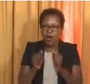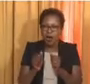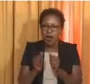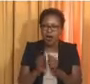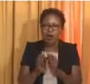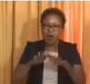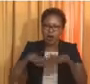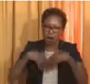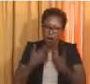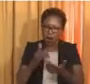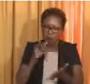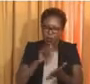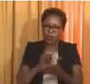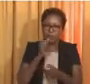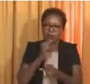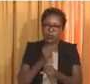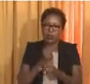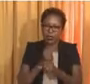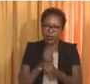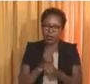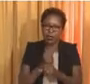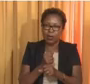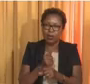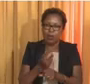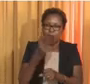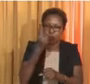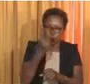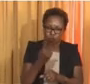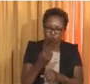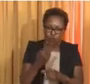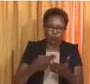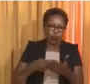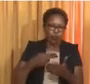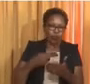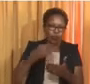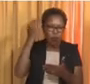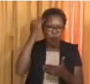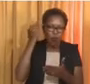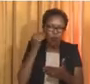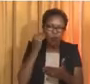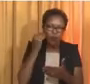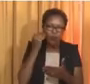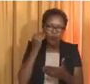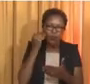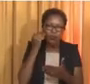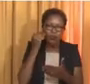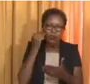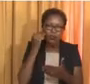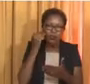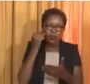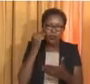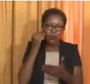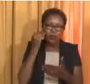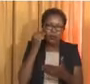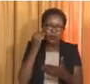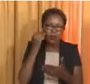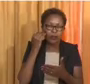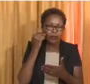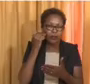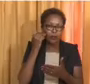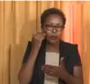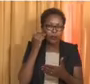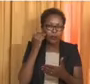to be done. The two superior courts below have traversed untouched all